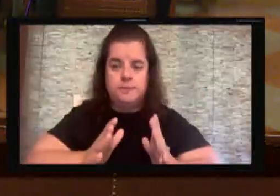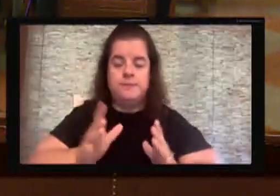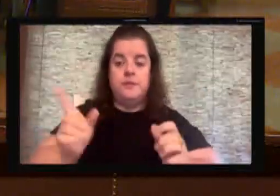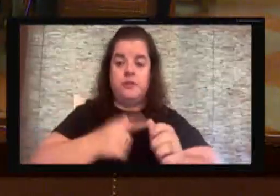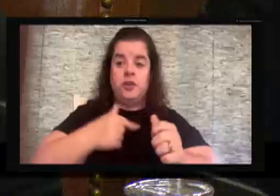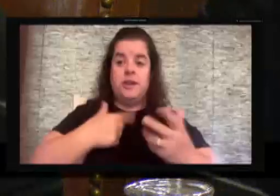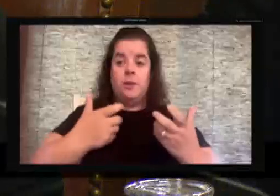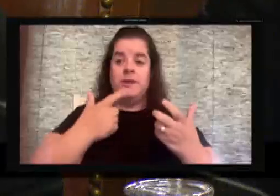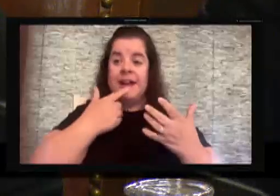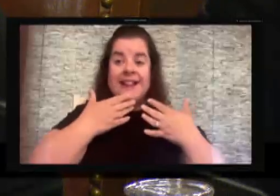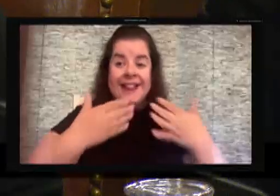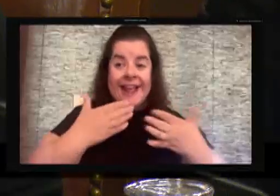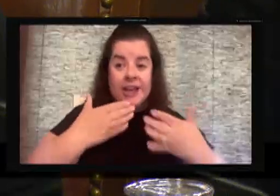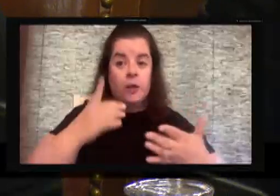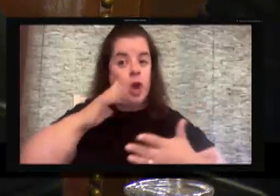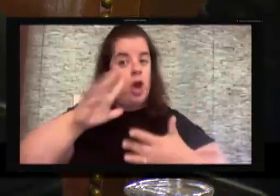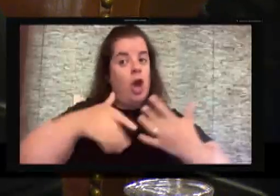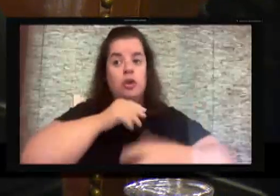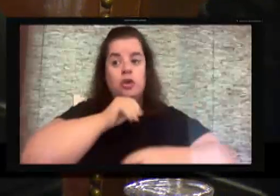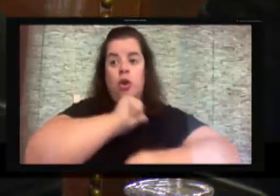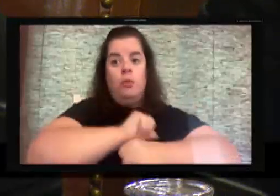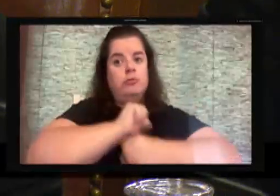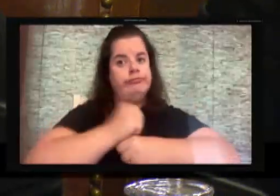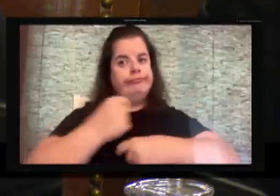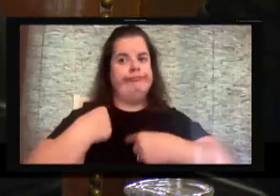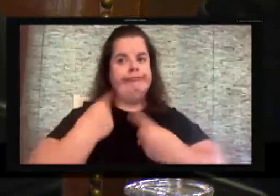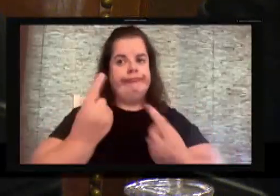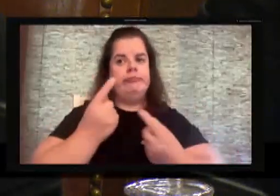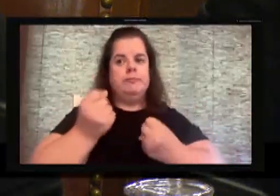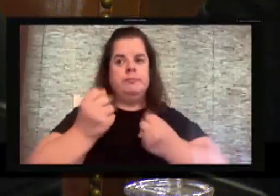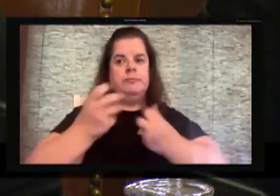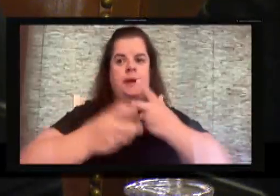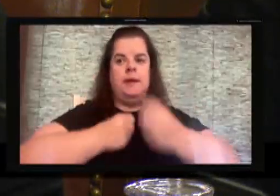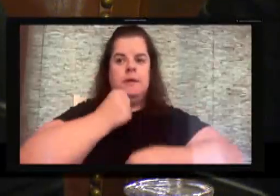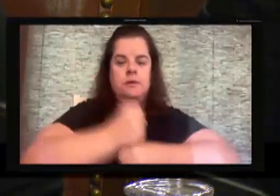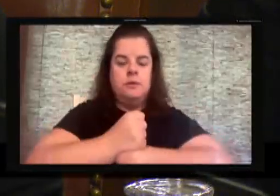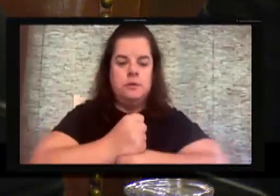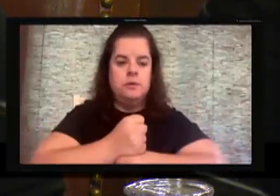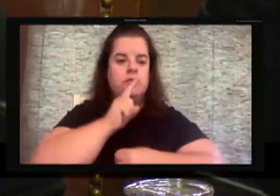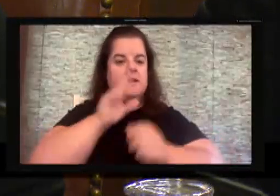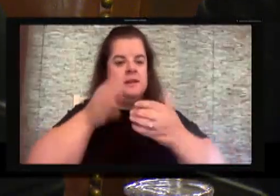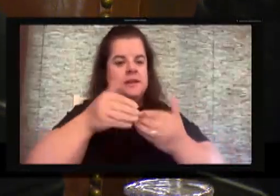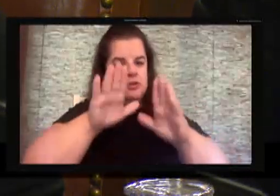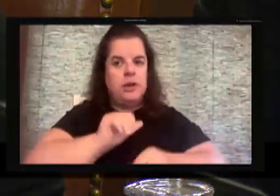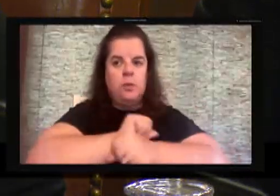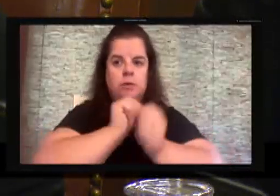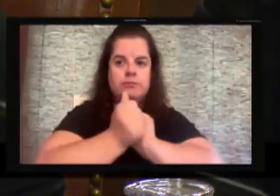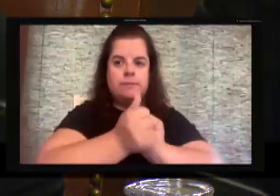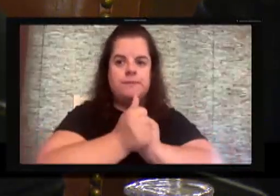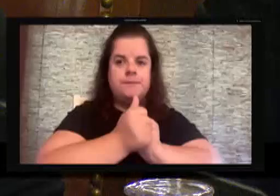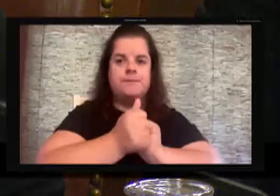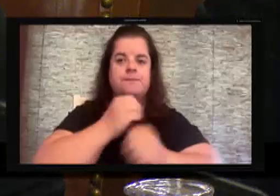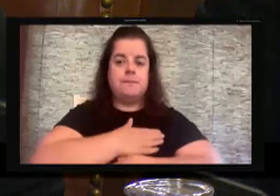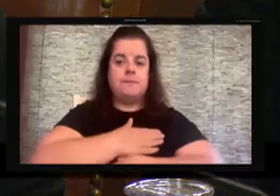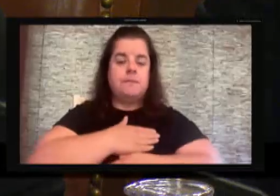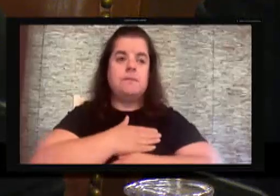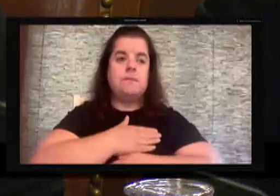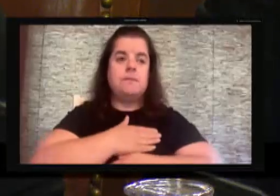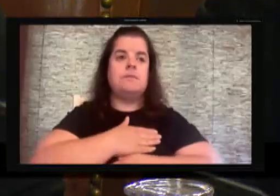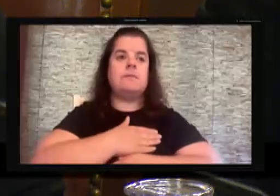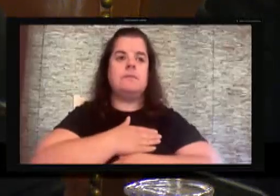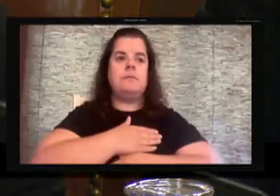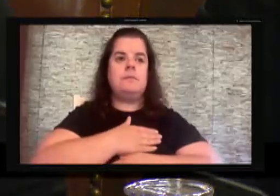you for all the work over the years. You've been really, you know, easy, great to work with. I appreciate that you usually give